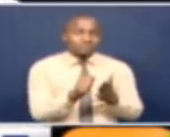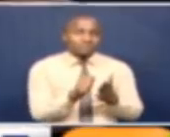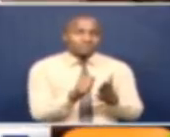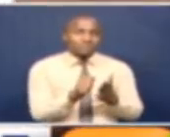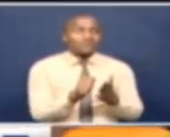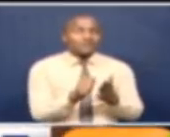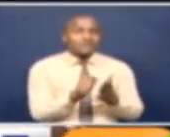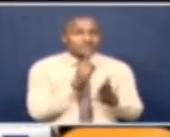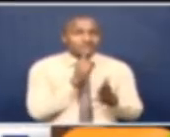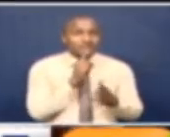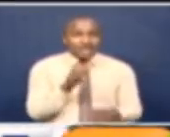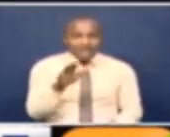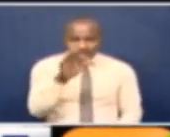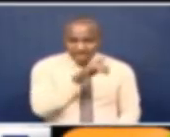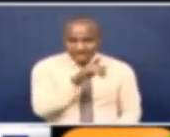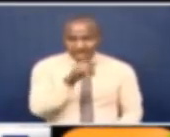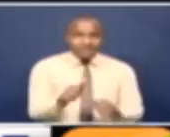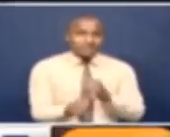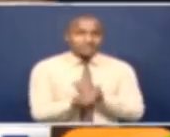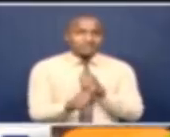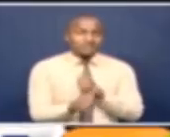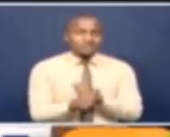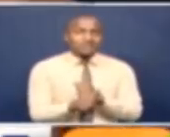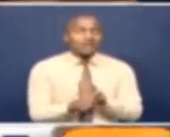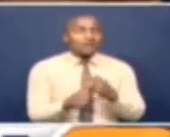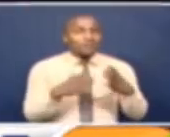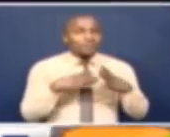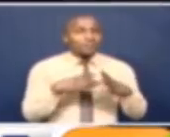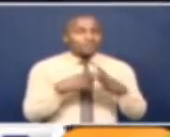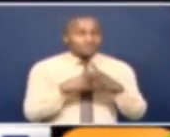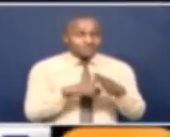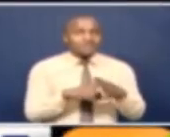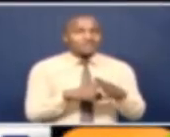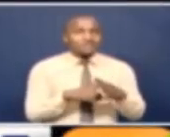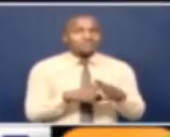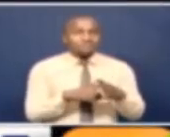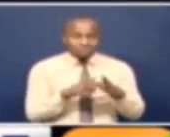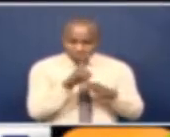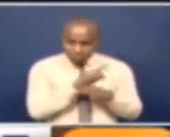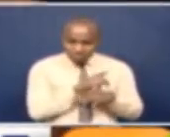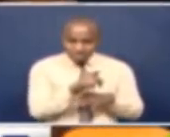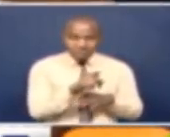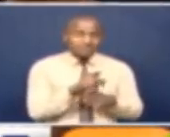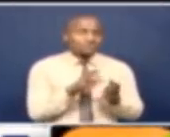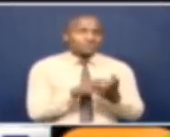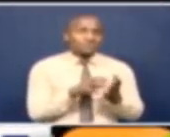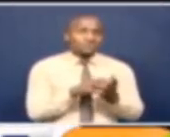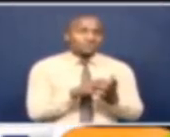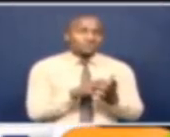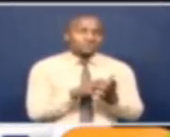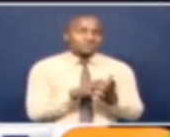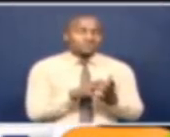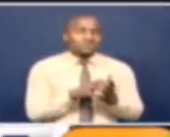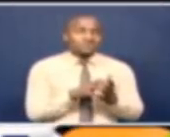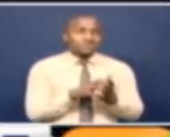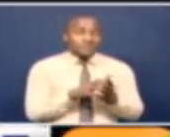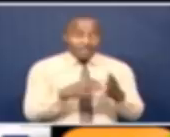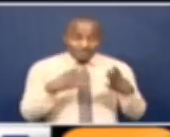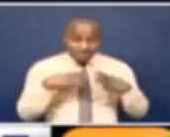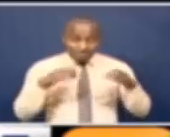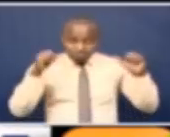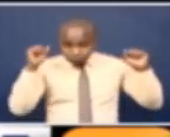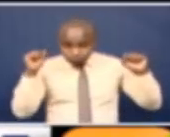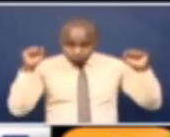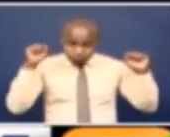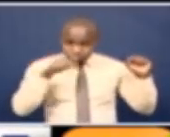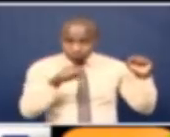stating that that area is a dangerous zone, some people started taking advantage of the situation. These herders